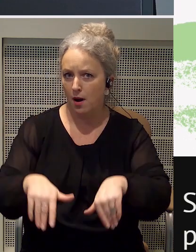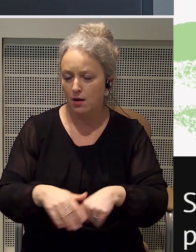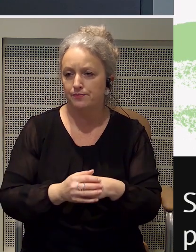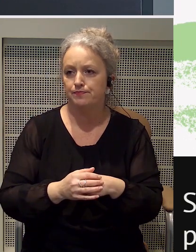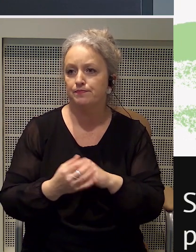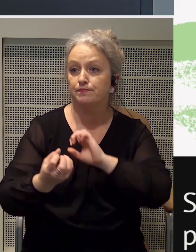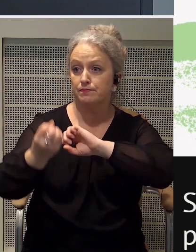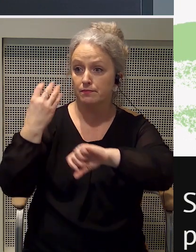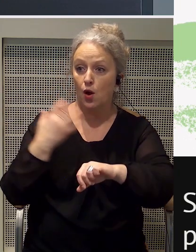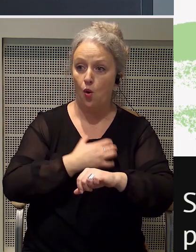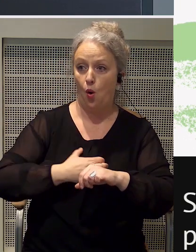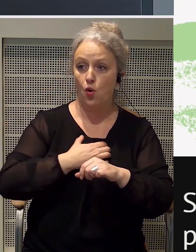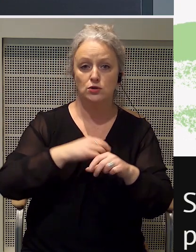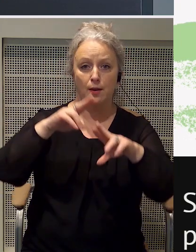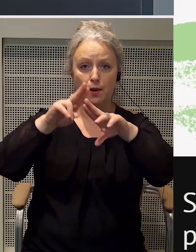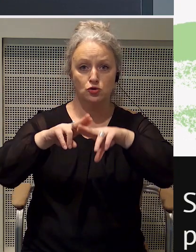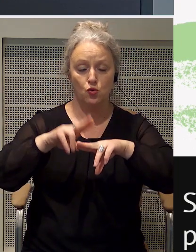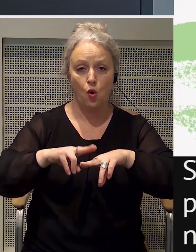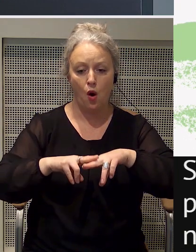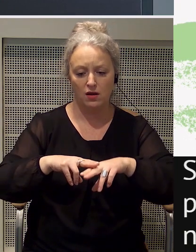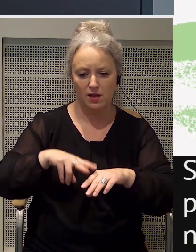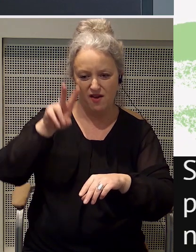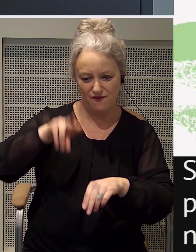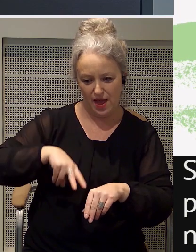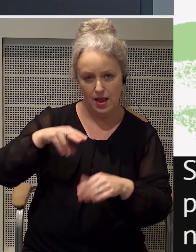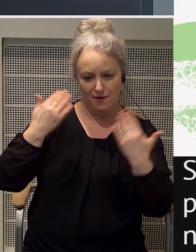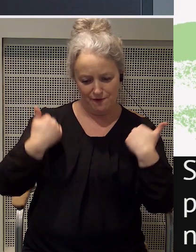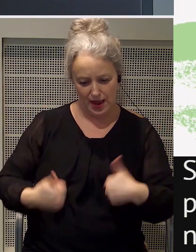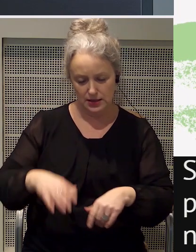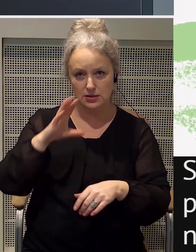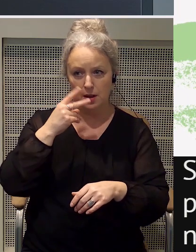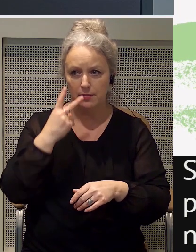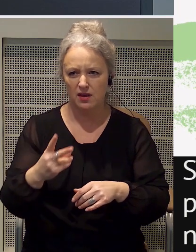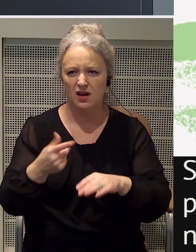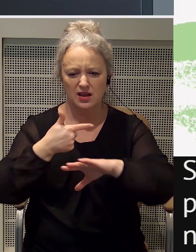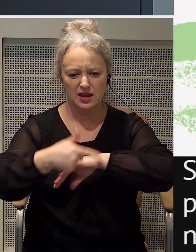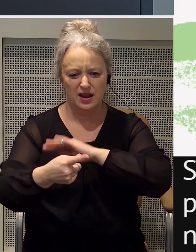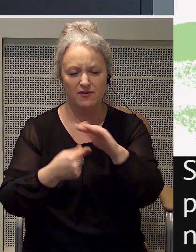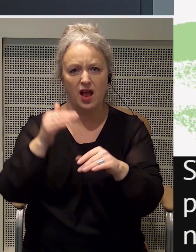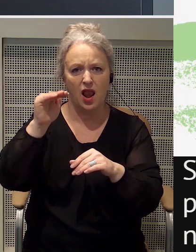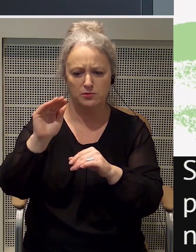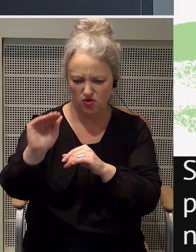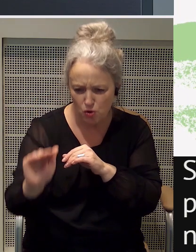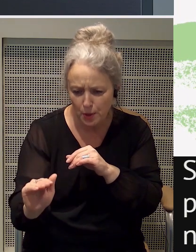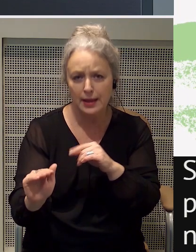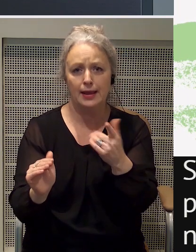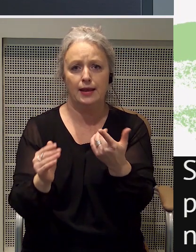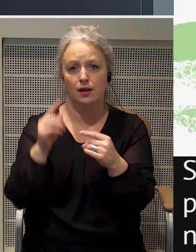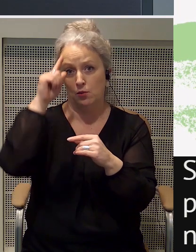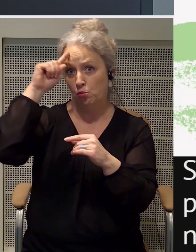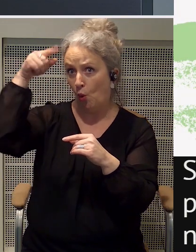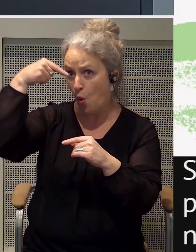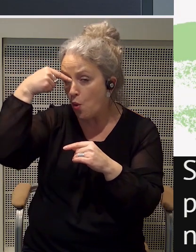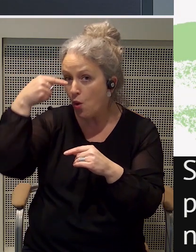signs appear visually, it's usually too late. And here you can see the main regions that are